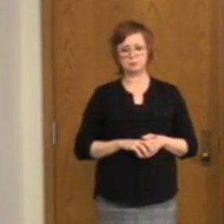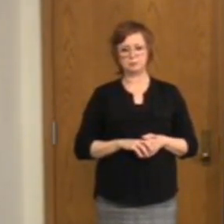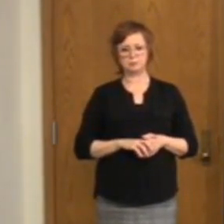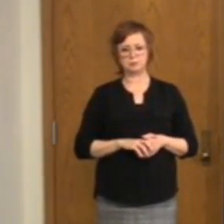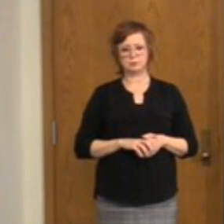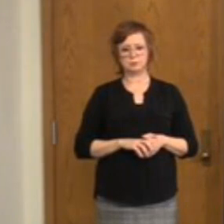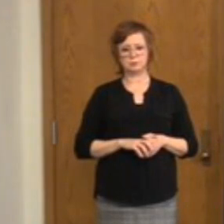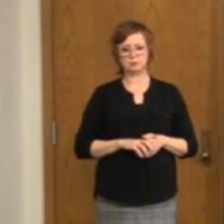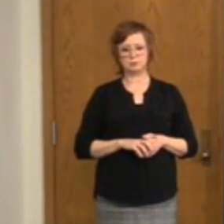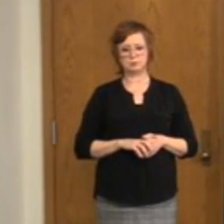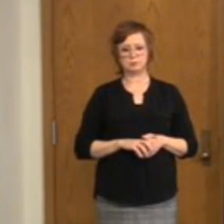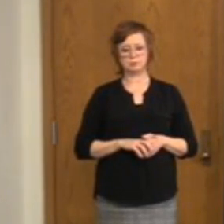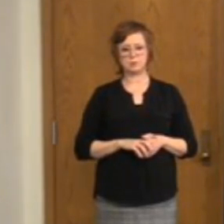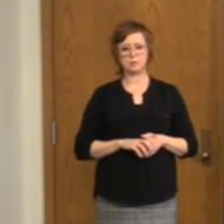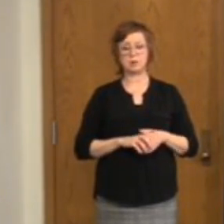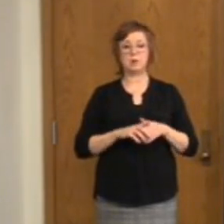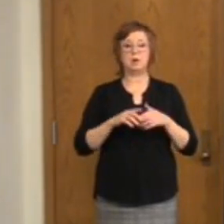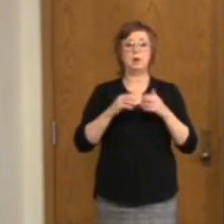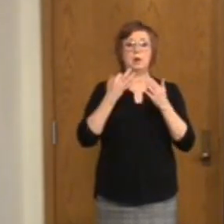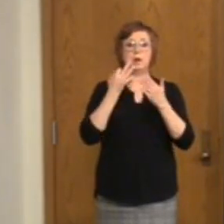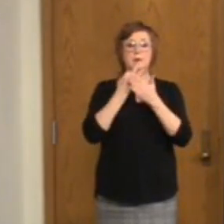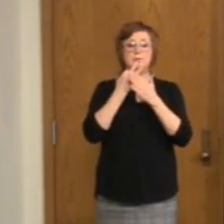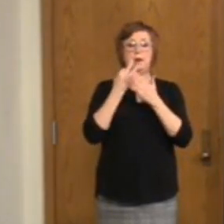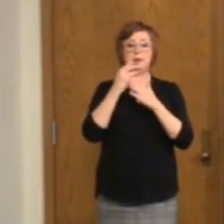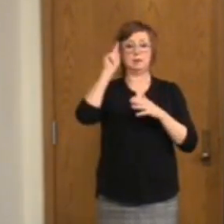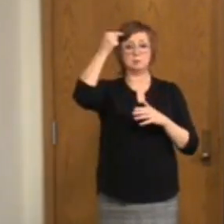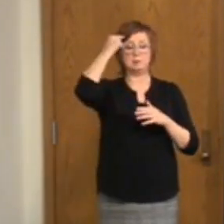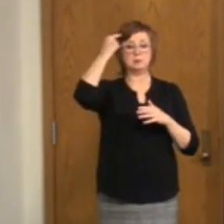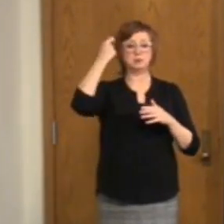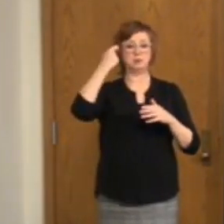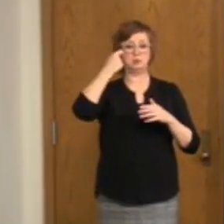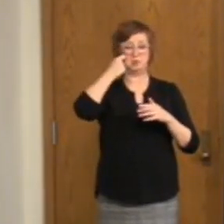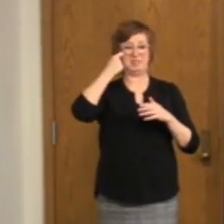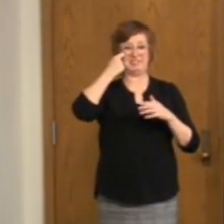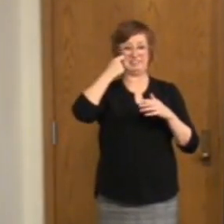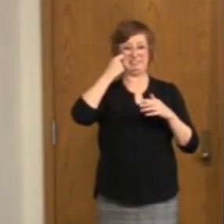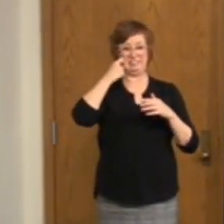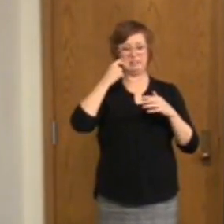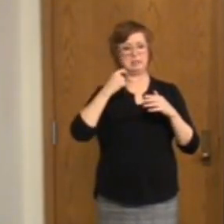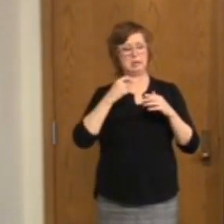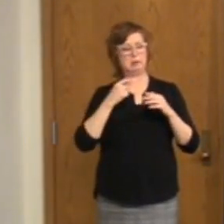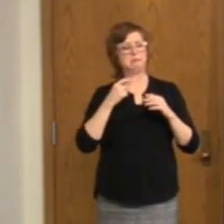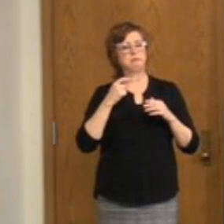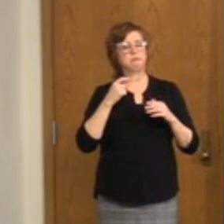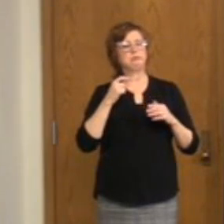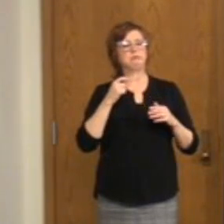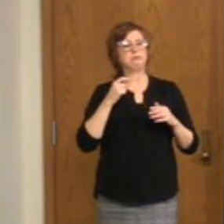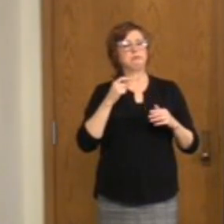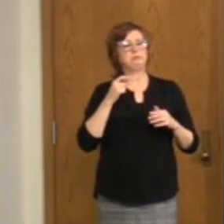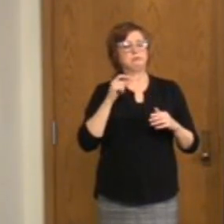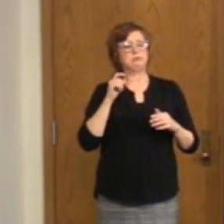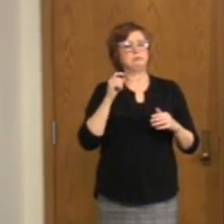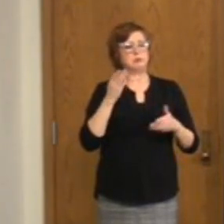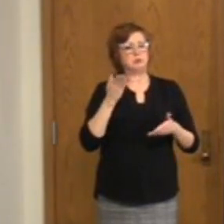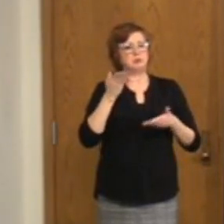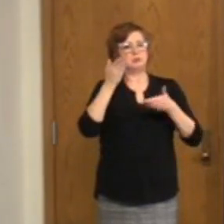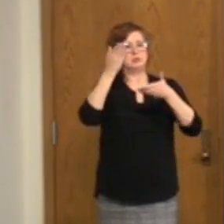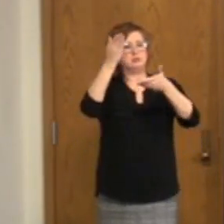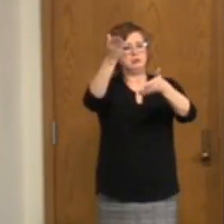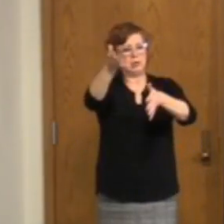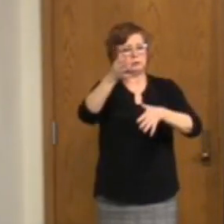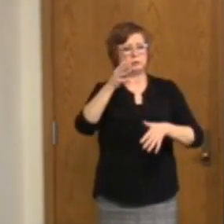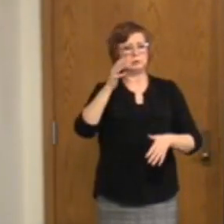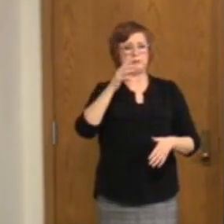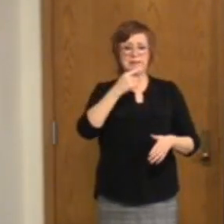be able to eliminate the deficit by the goal you stated on the campaign trail of 2024-25. How much longer are we going to be running a deficit